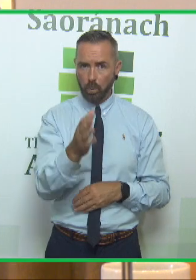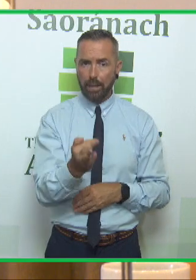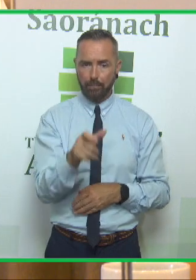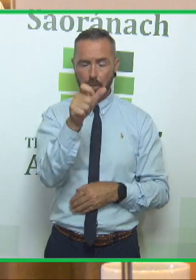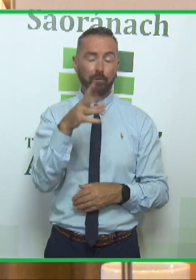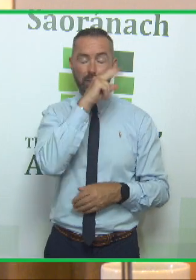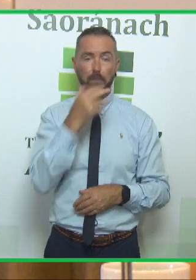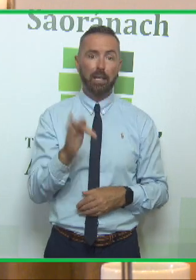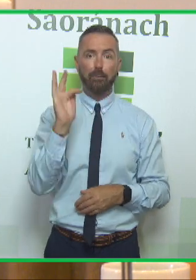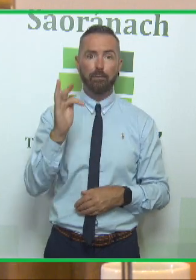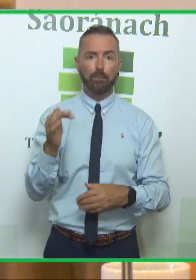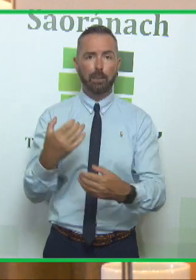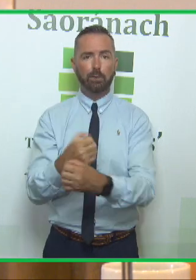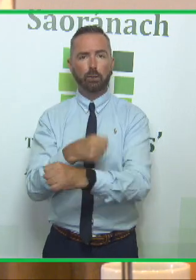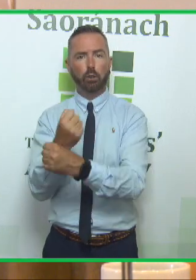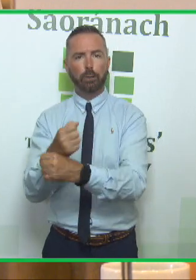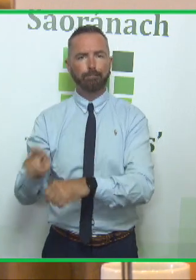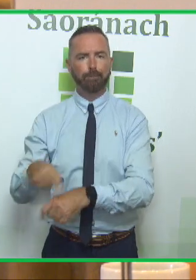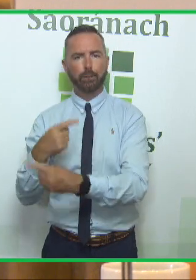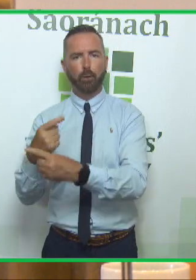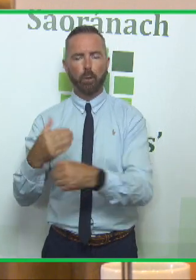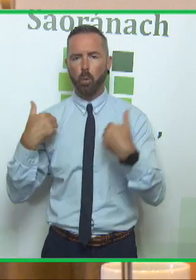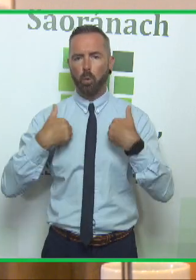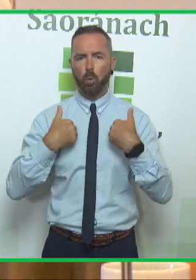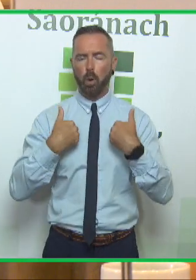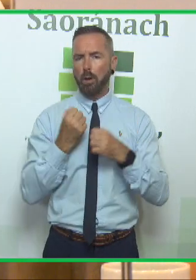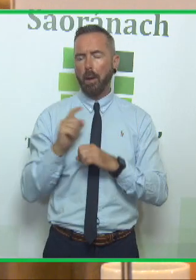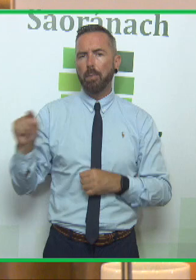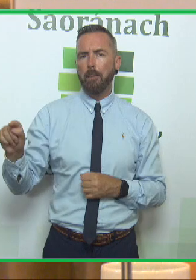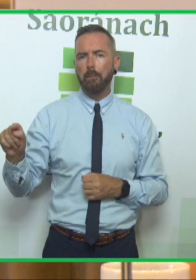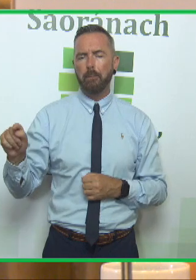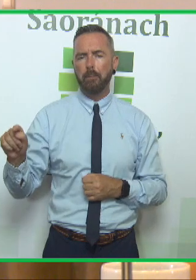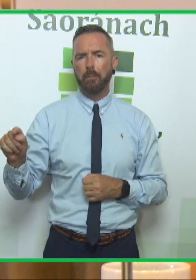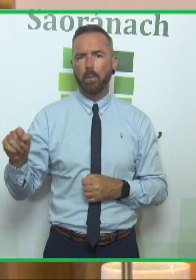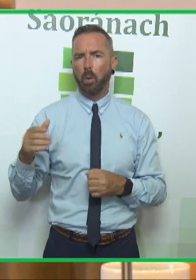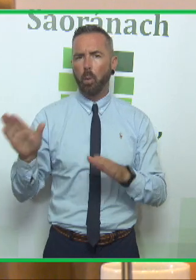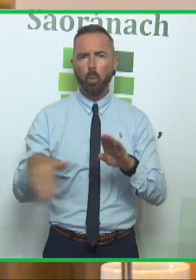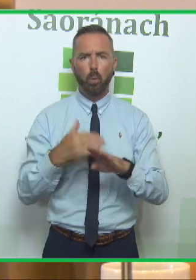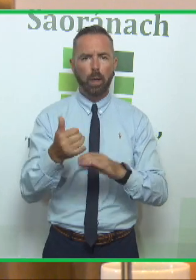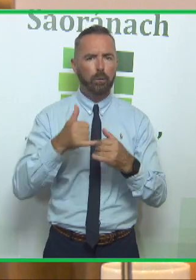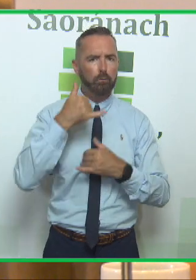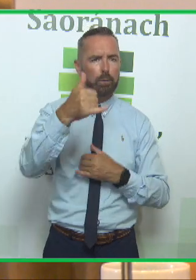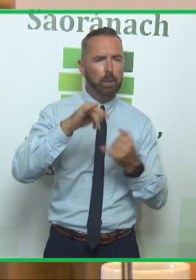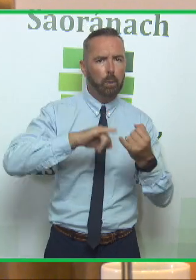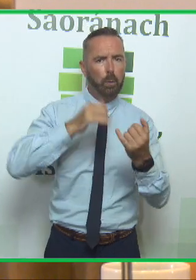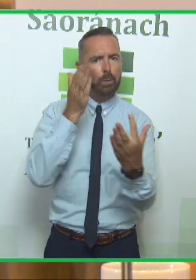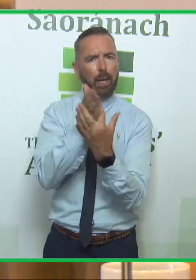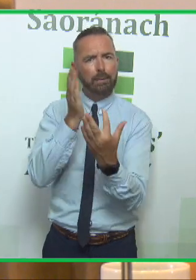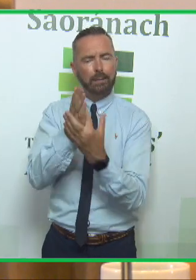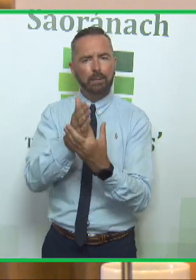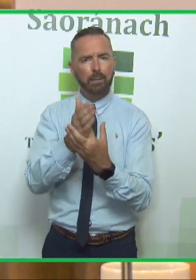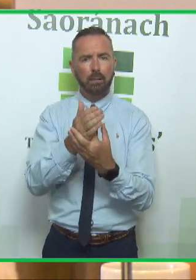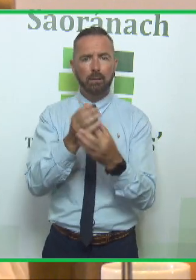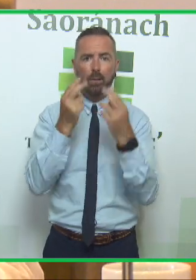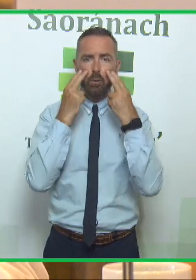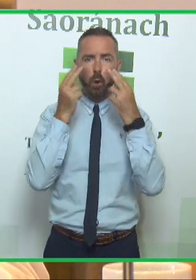about, someone that's suffering with drugs? And people within the organisations don't know that there's X, Y, and Z in it, how is the ordinary general public going to